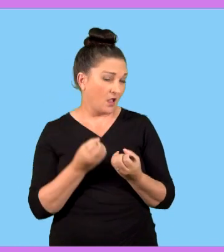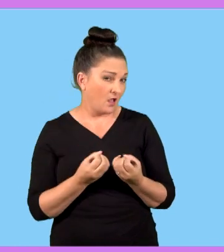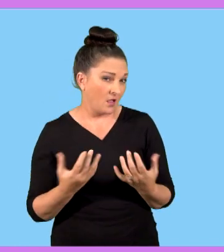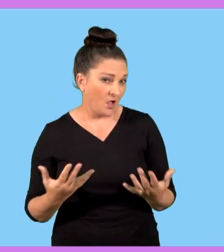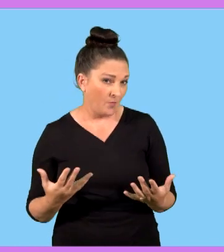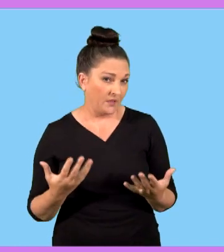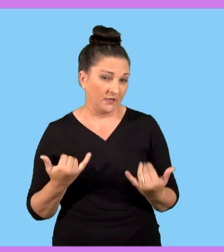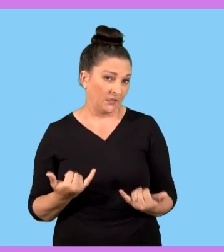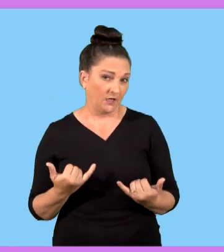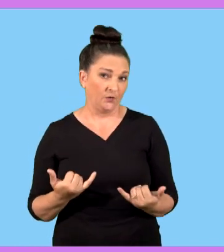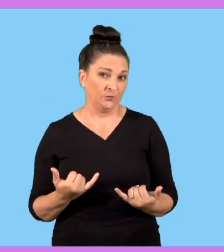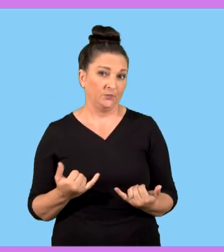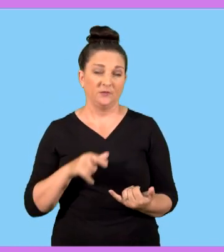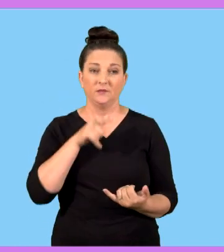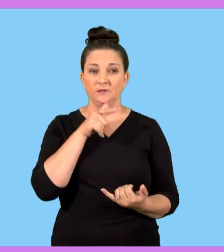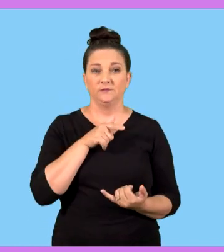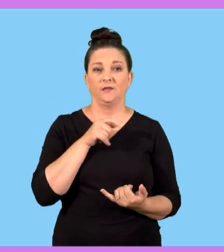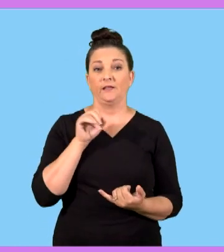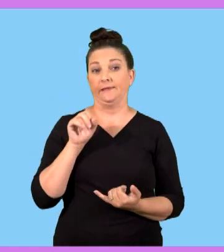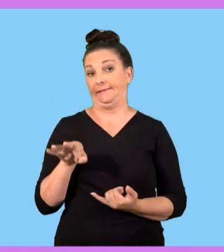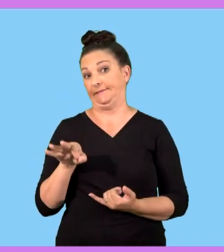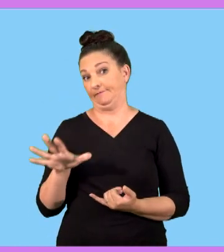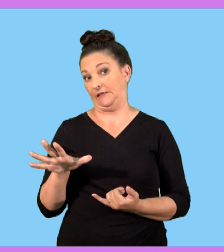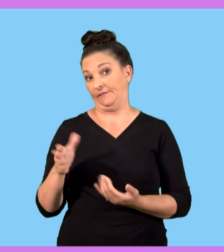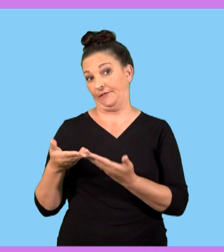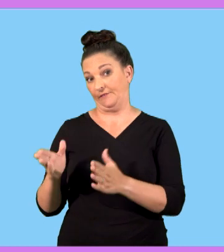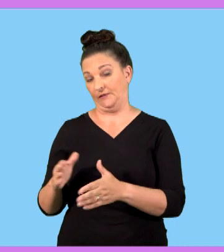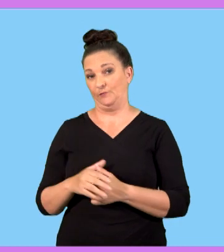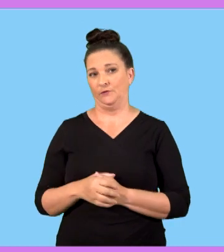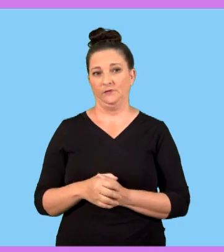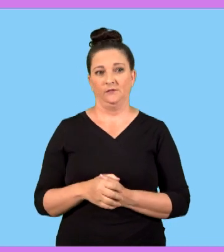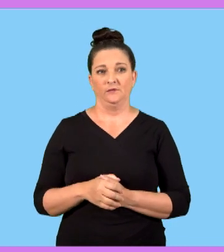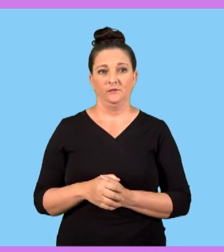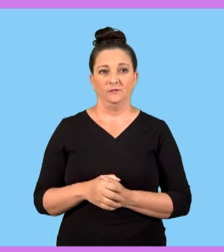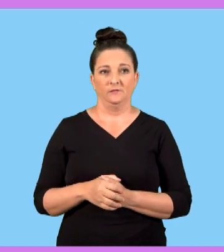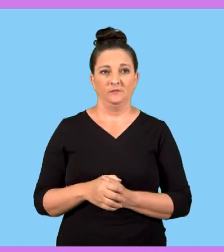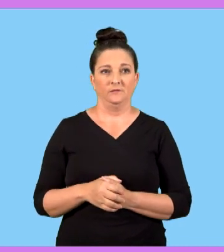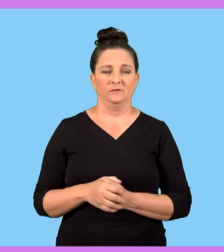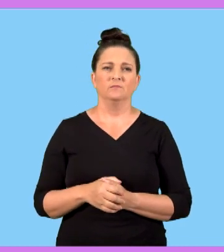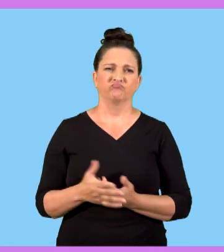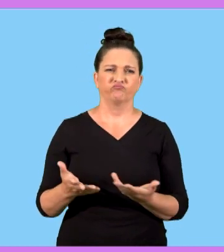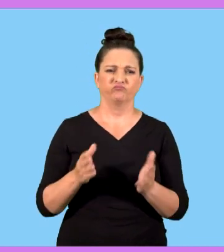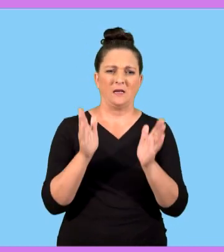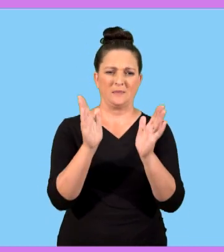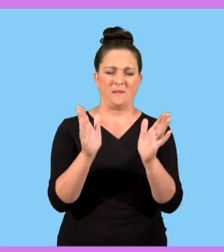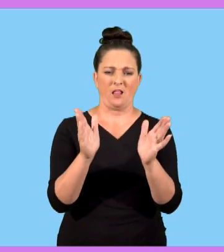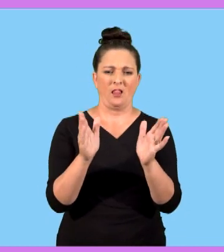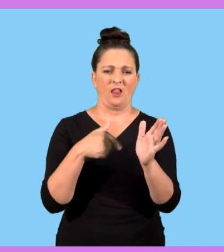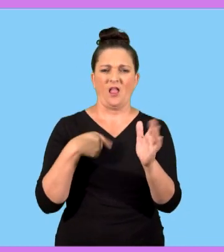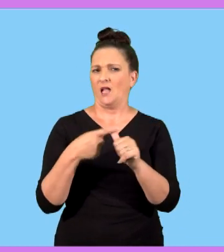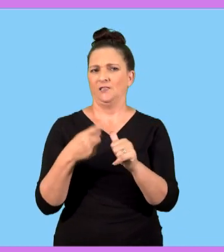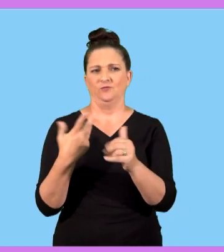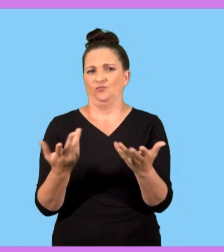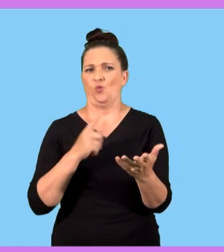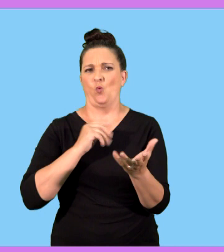how many? We've answered this one already. Here we have 35 available seats. Obviously, this one has a lot more. We agree on that.